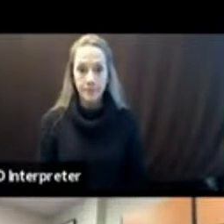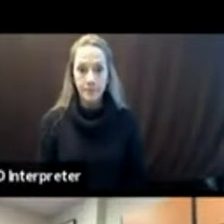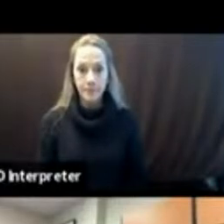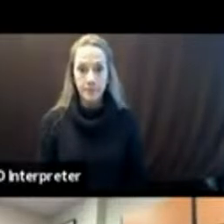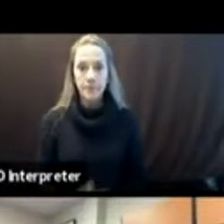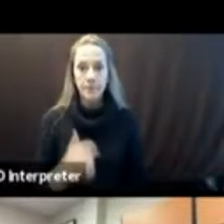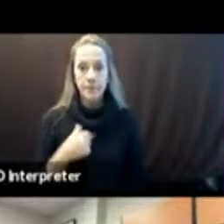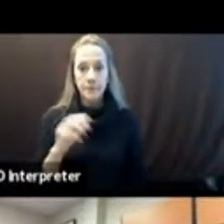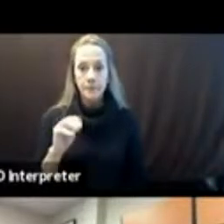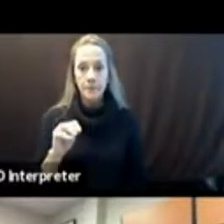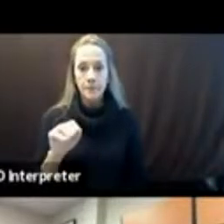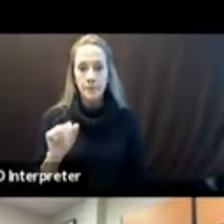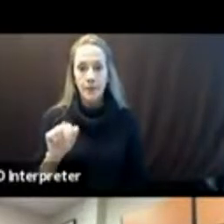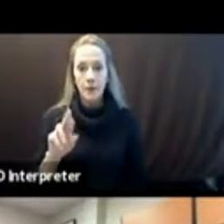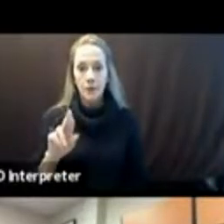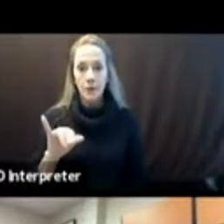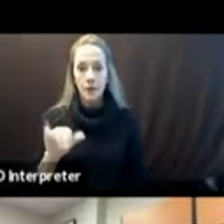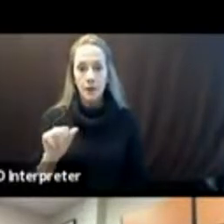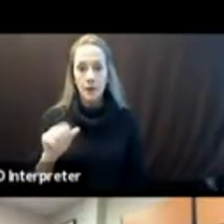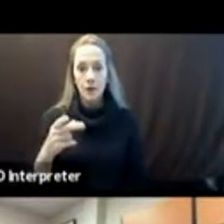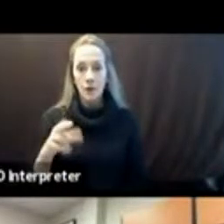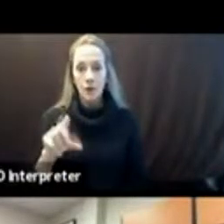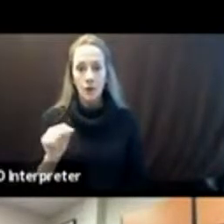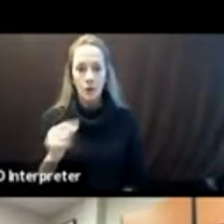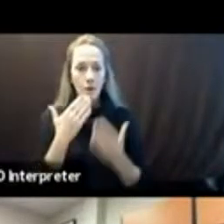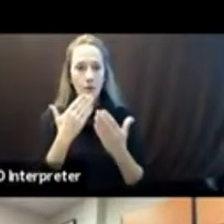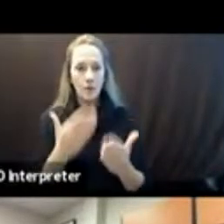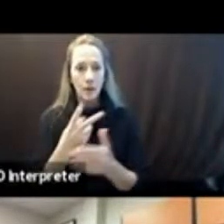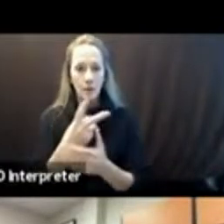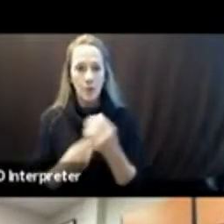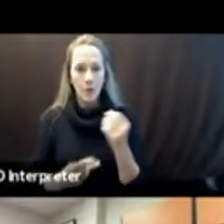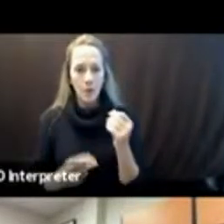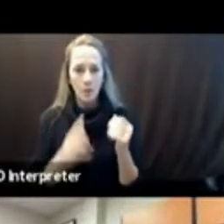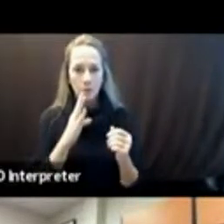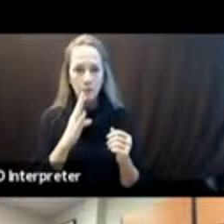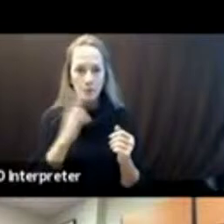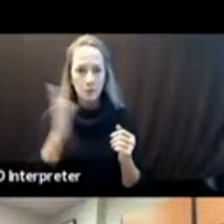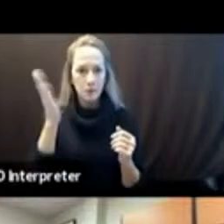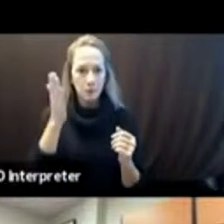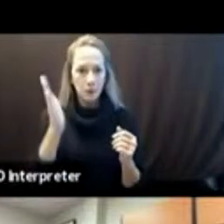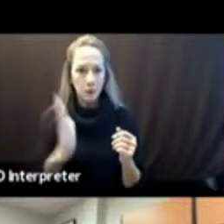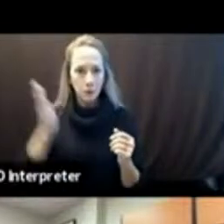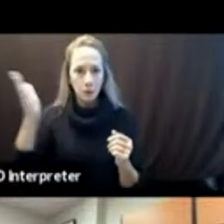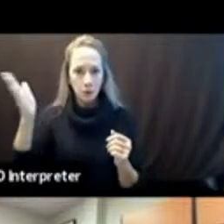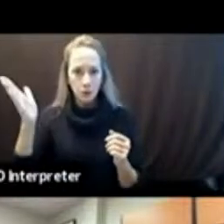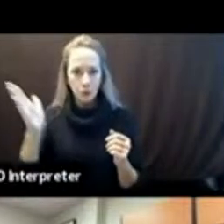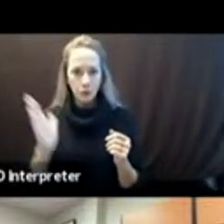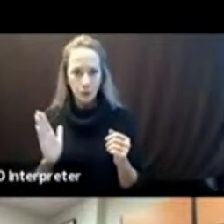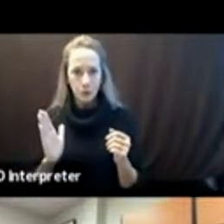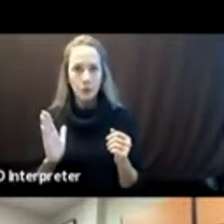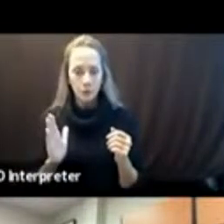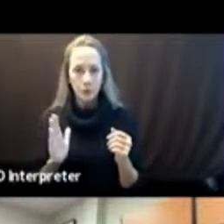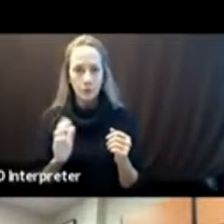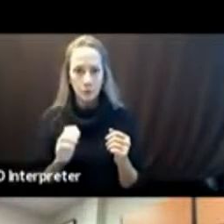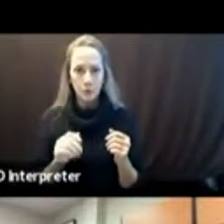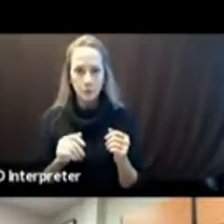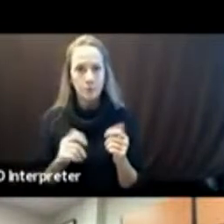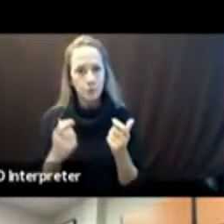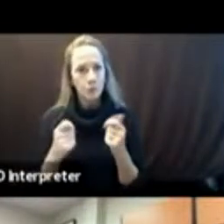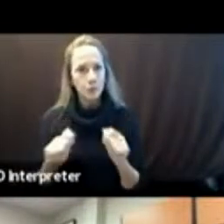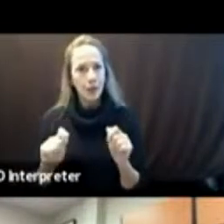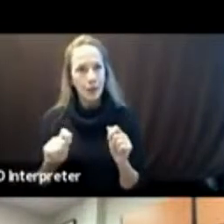This is Maria Hurt. I would like to thank both our speakers for trying